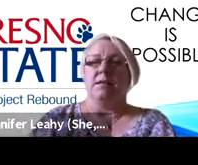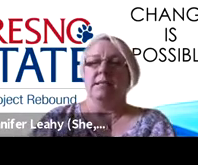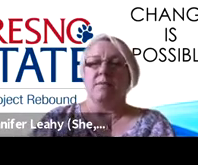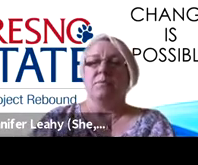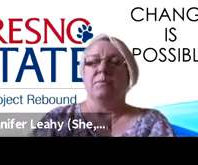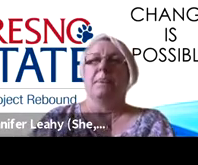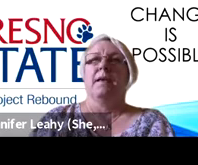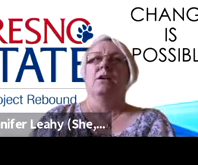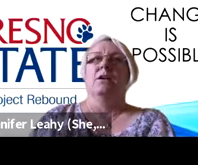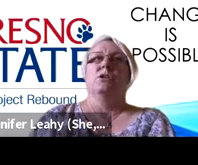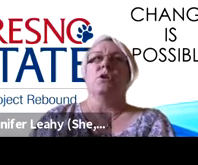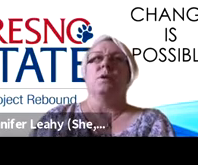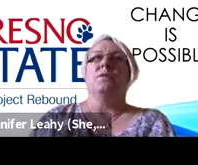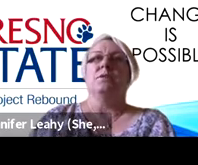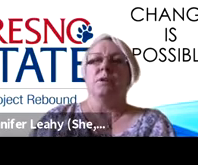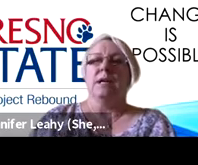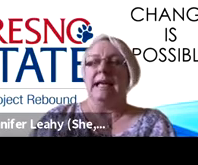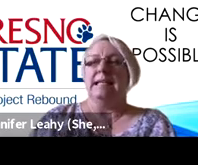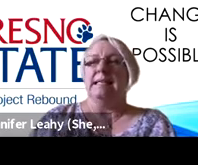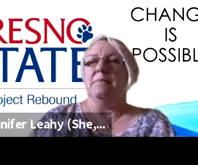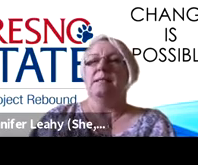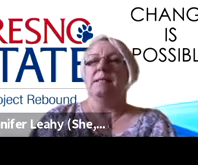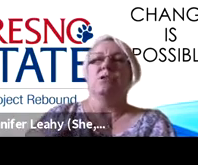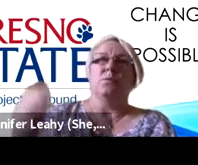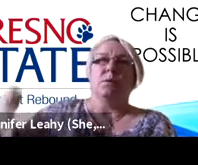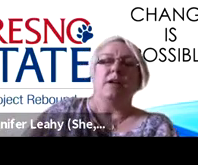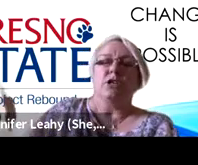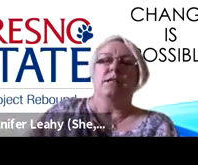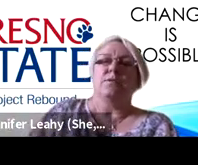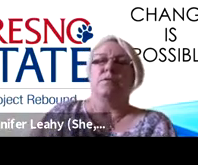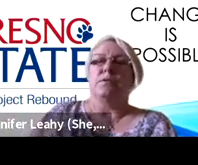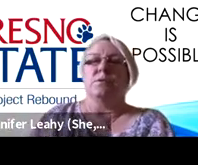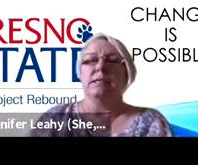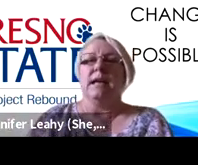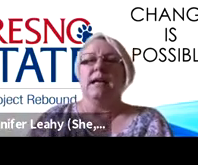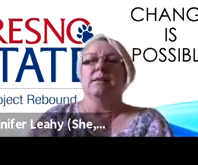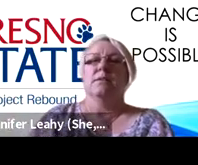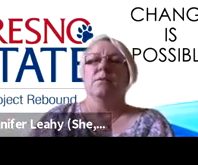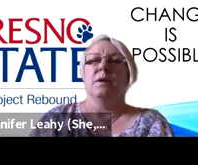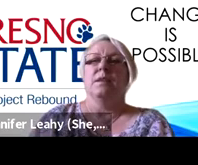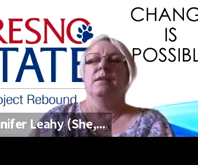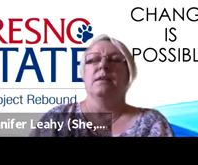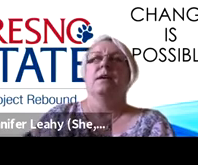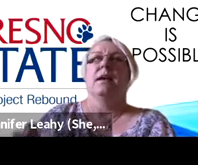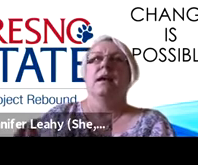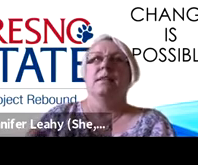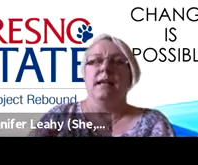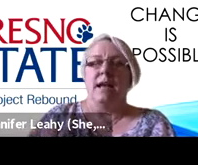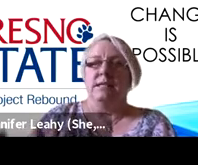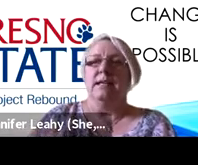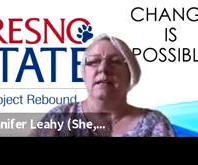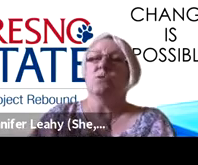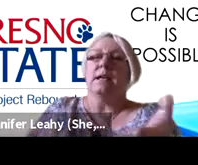community college level. So even if you get an ADT in business, you can't transfer to Fresno State with